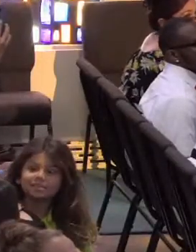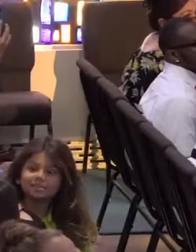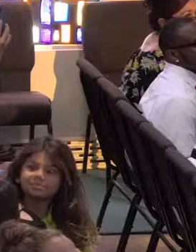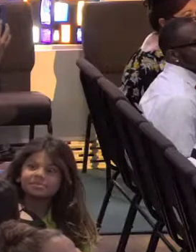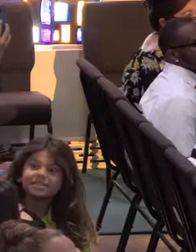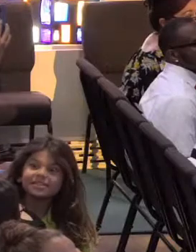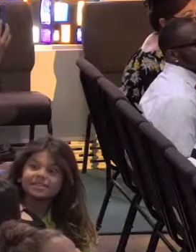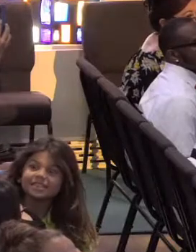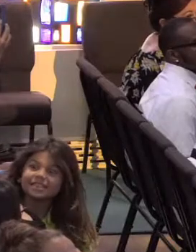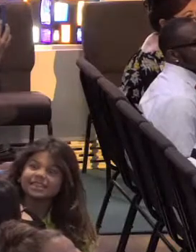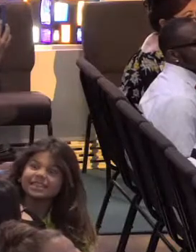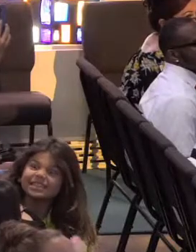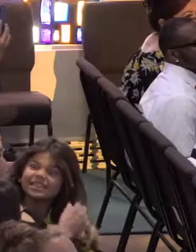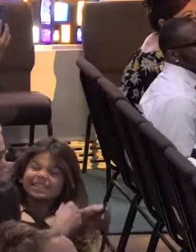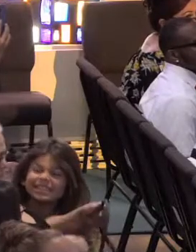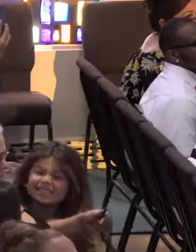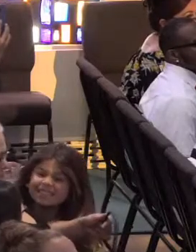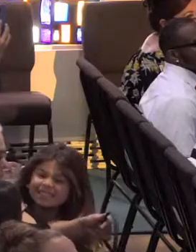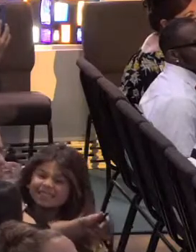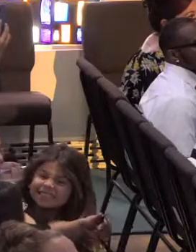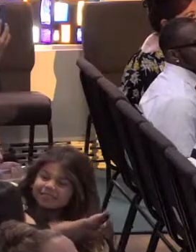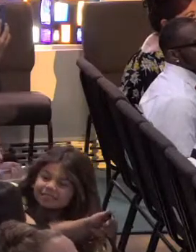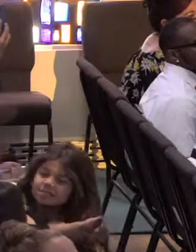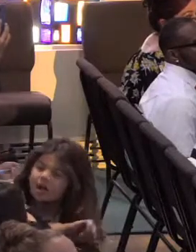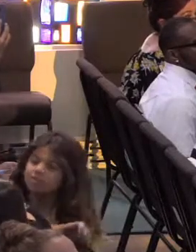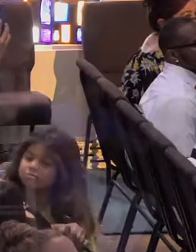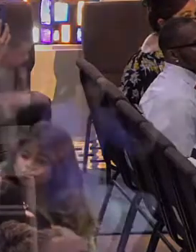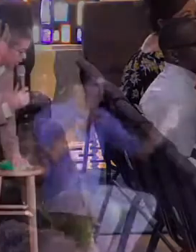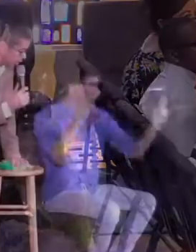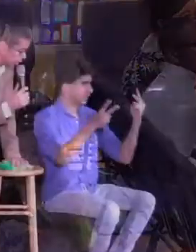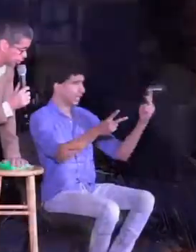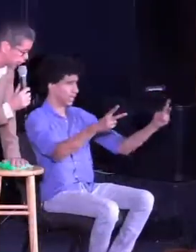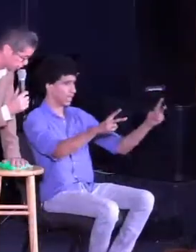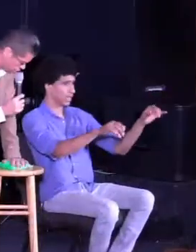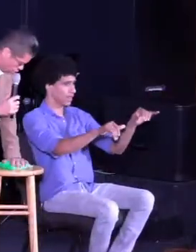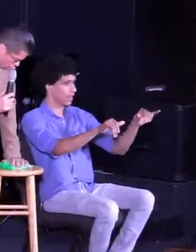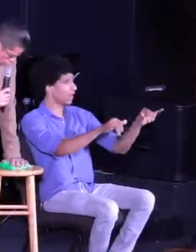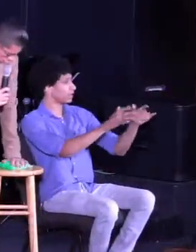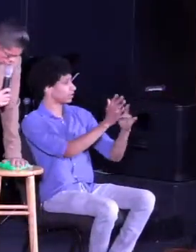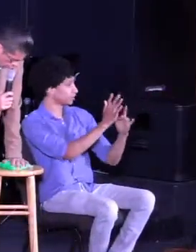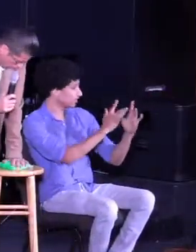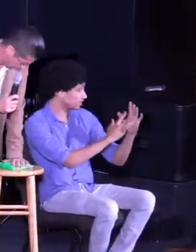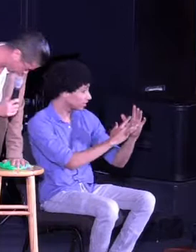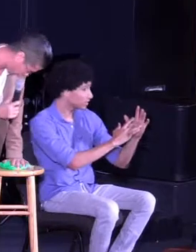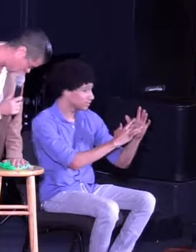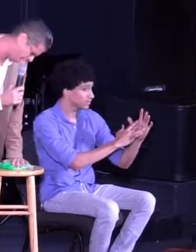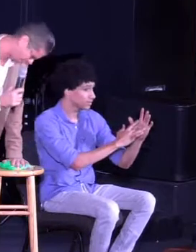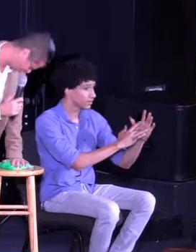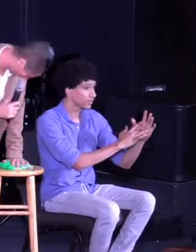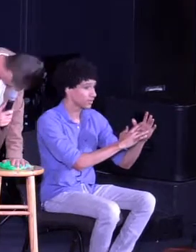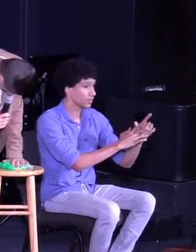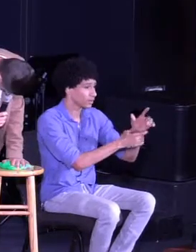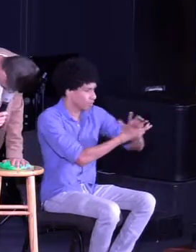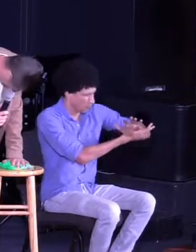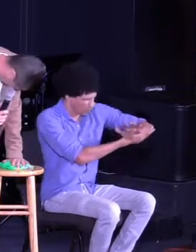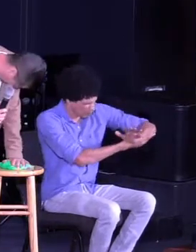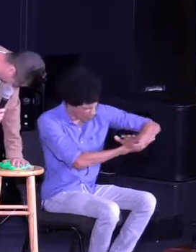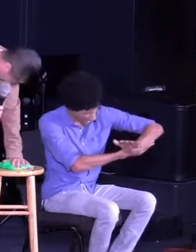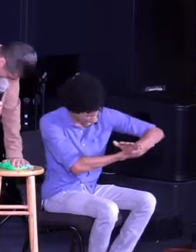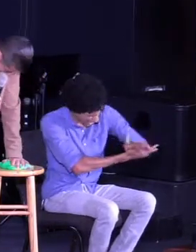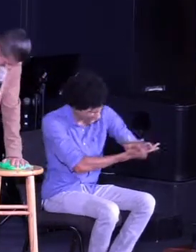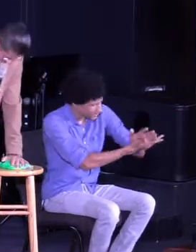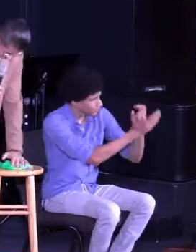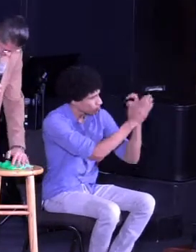like Jesus, you respond like Jesus, you forgive like Jesus, you press,